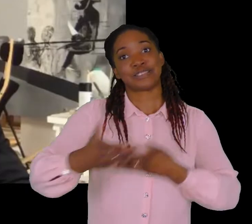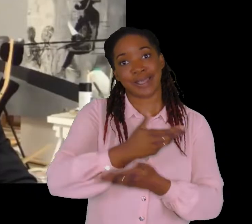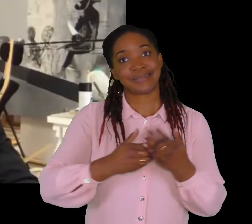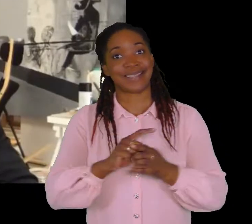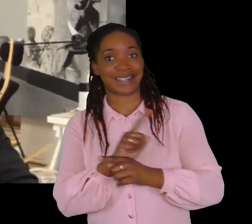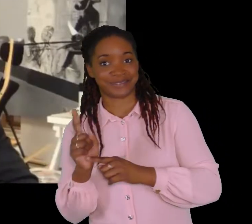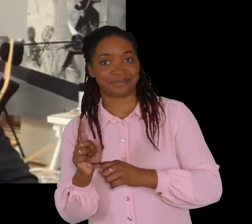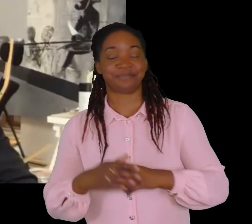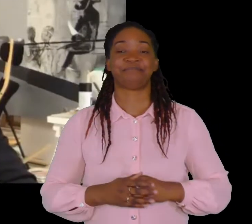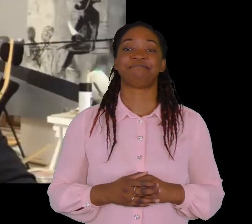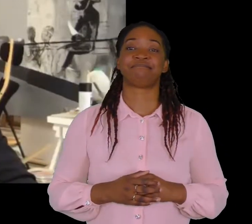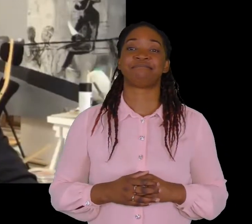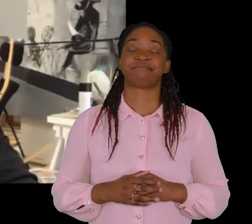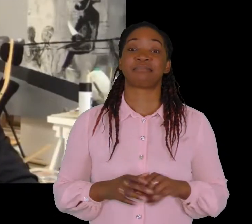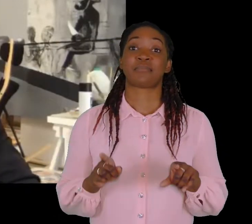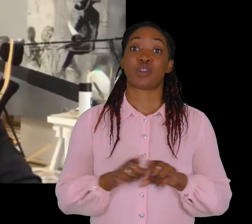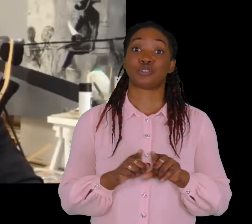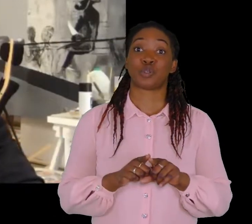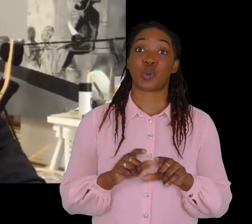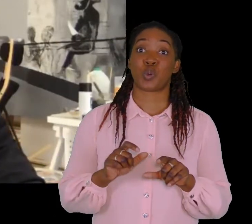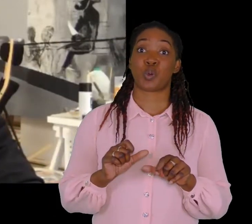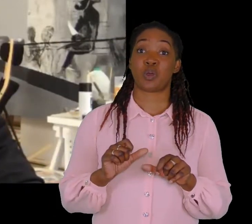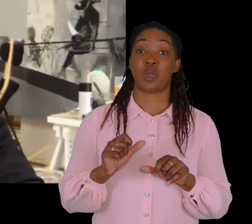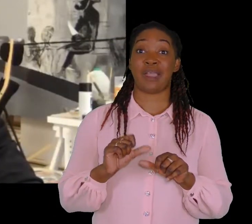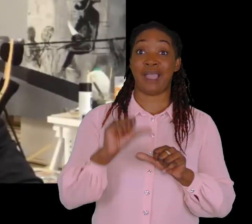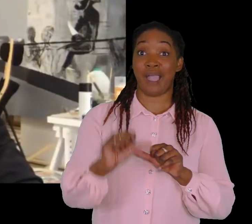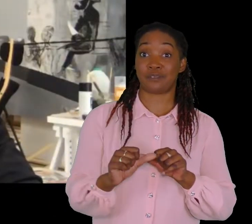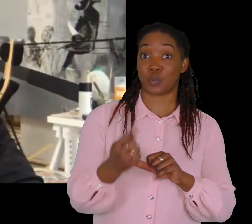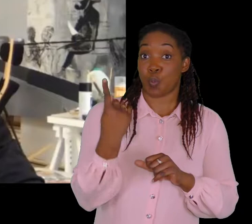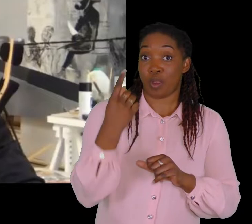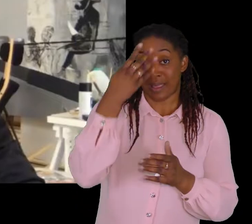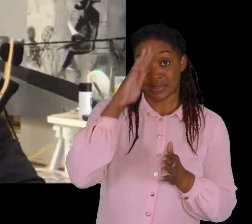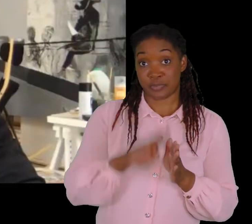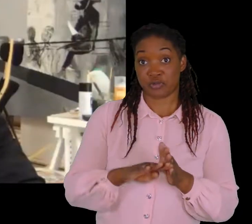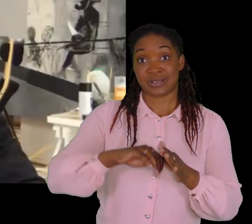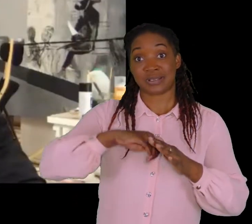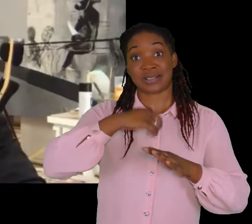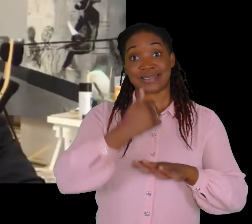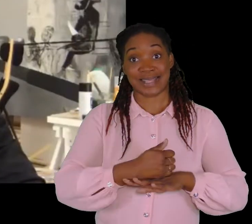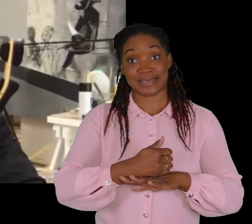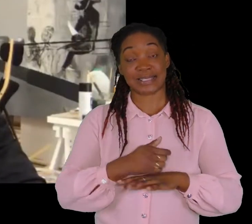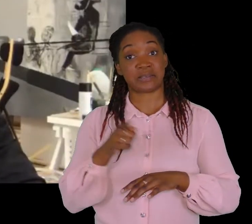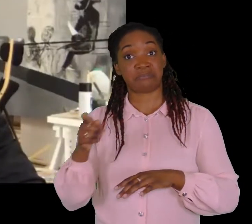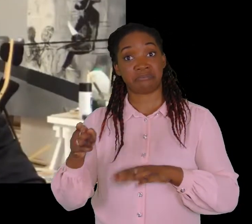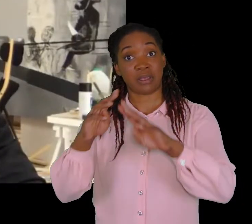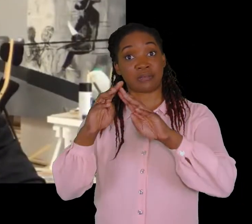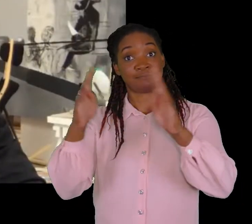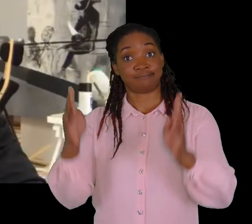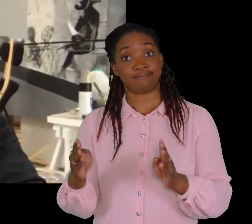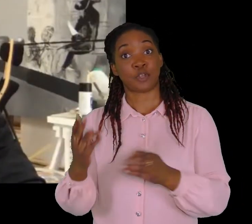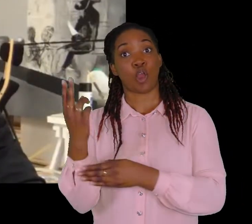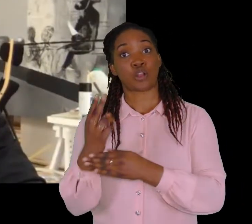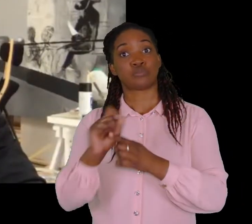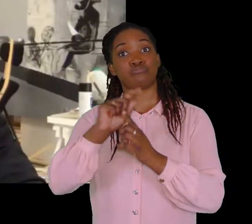in the course of this conversation. But also, after my 198 experience, I set up the Norwood Art House, which was an